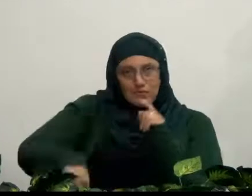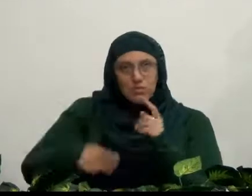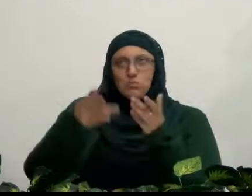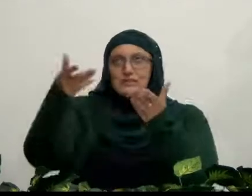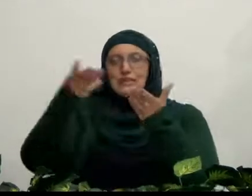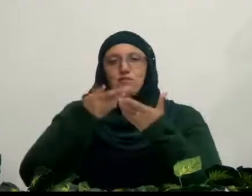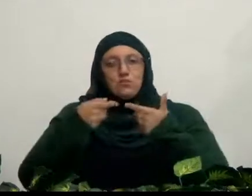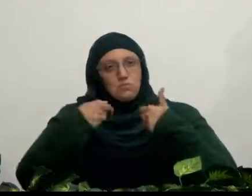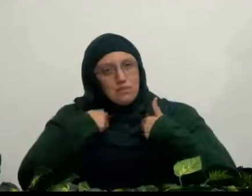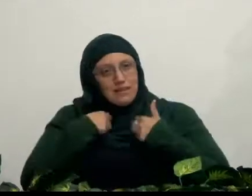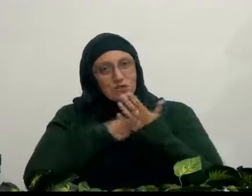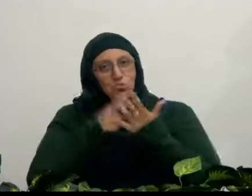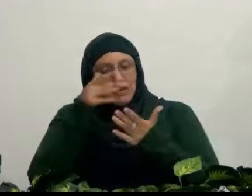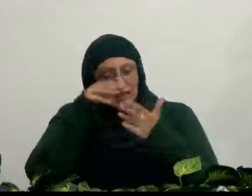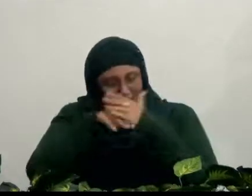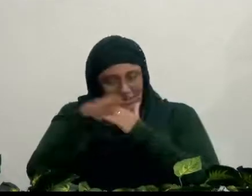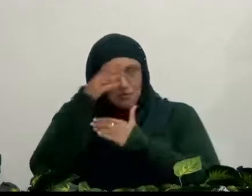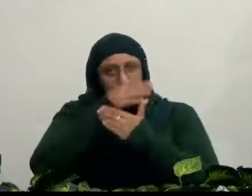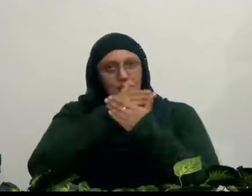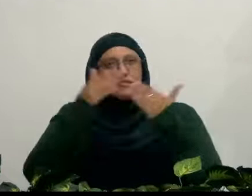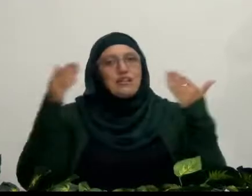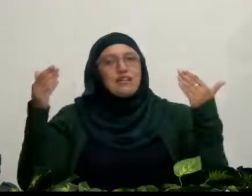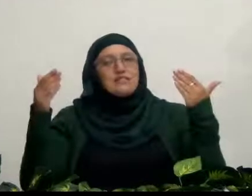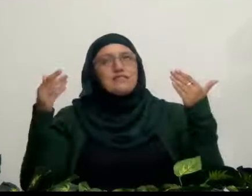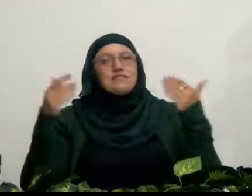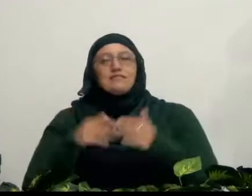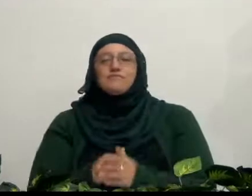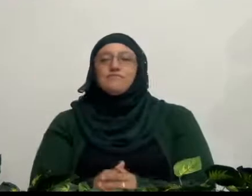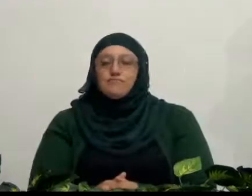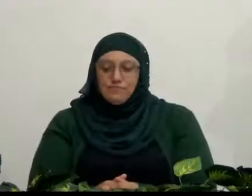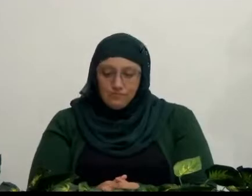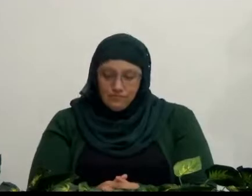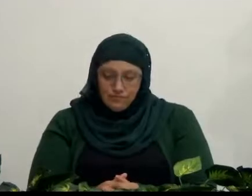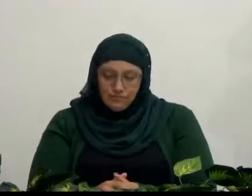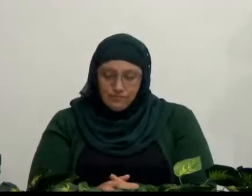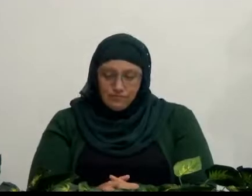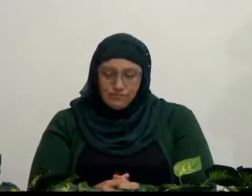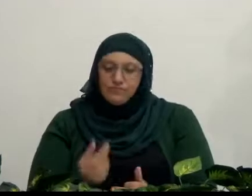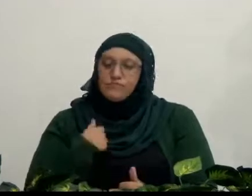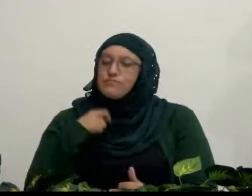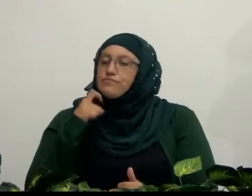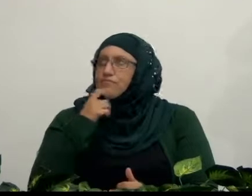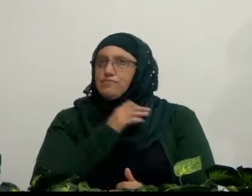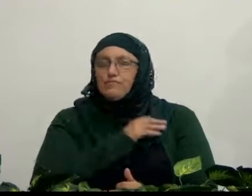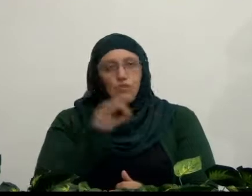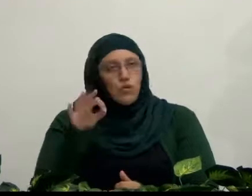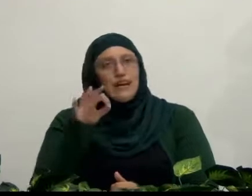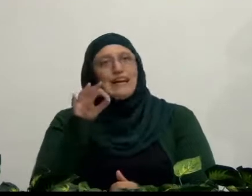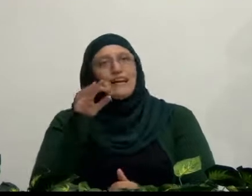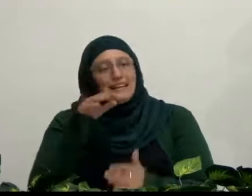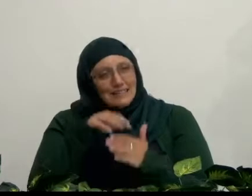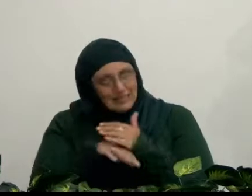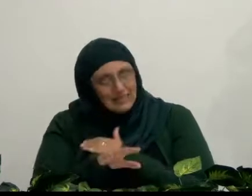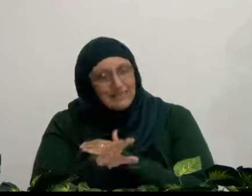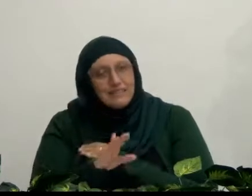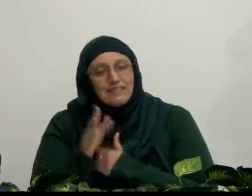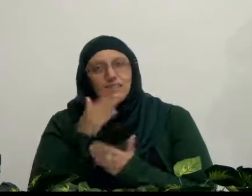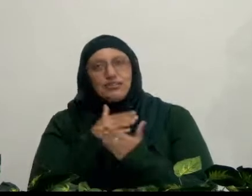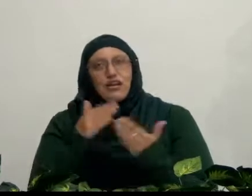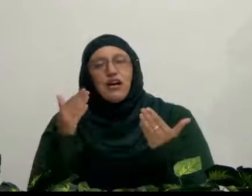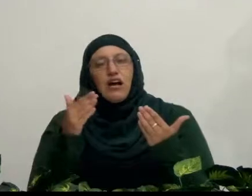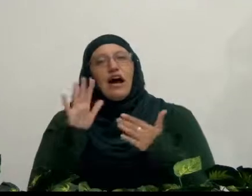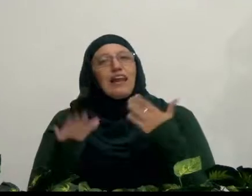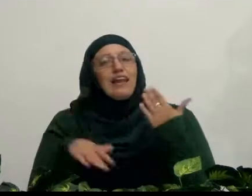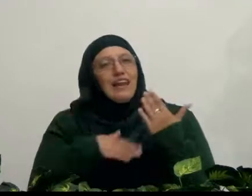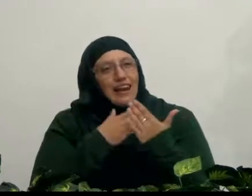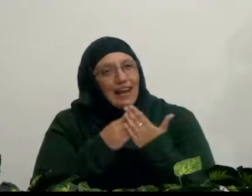to enter paradise. La adkhulha, I will not enter it illa wa anta ma'i,